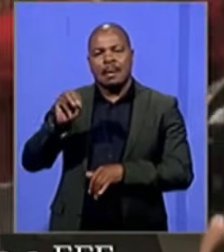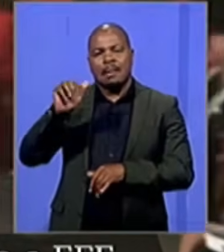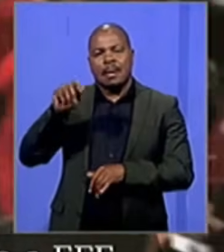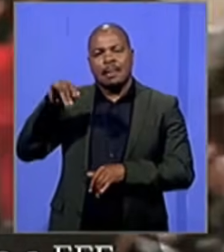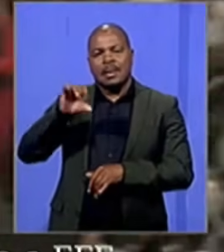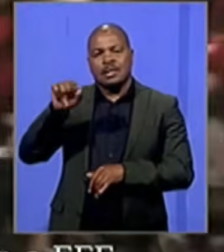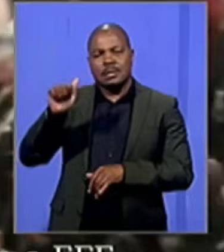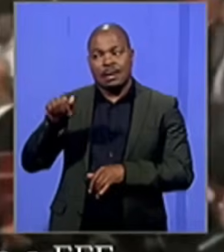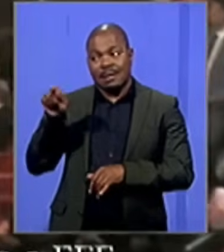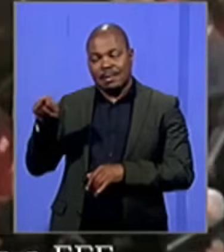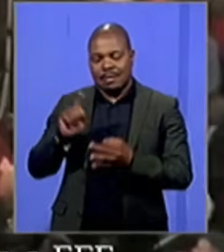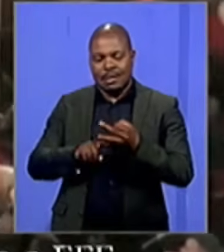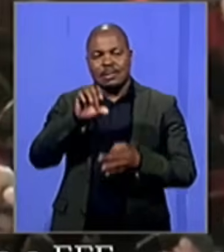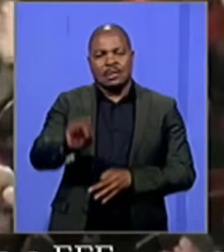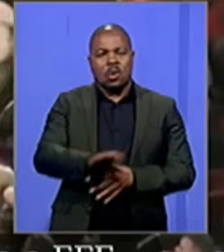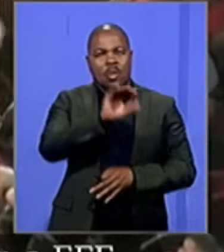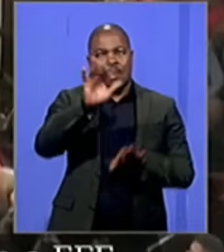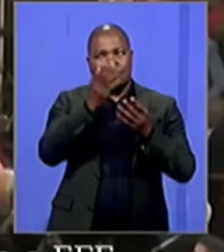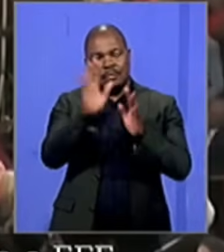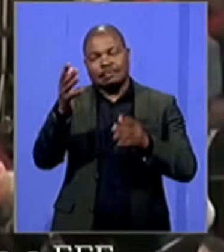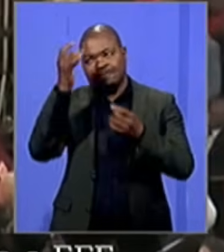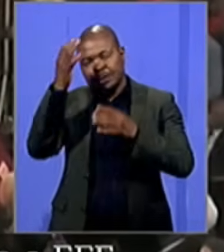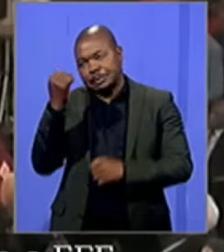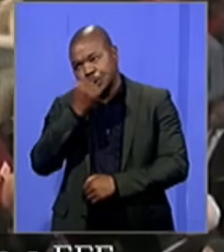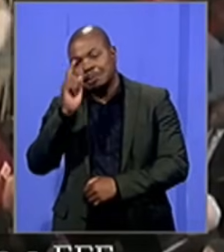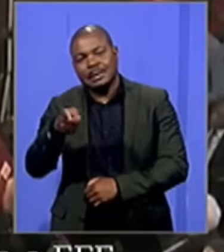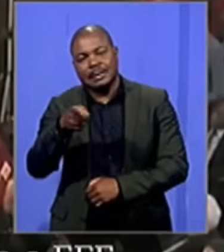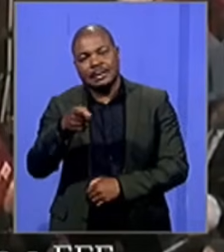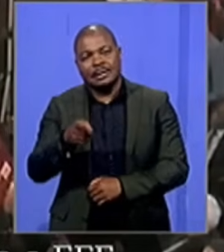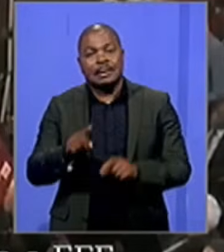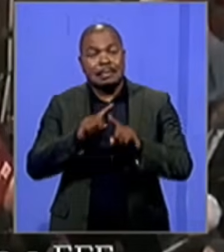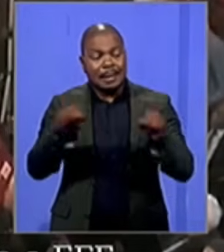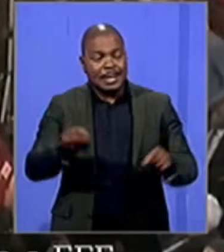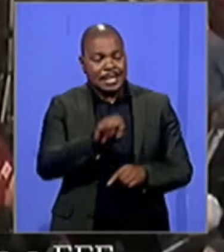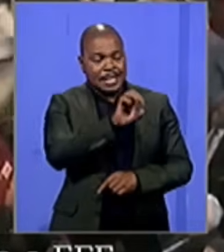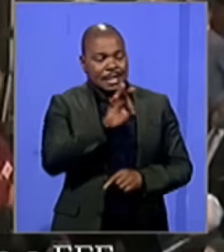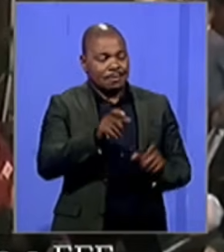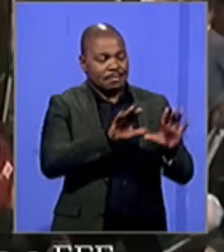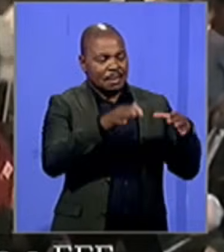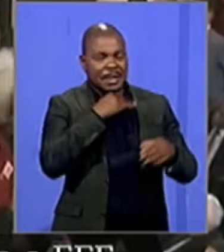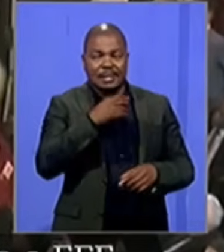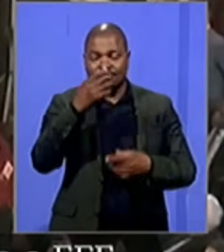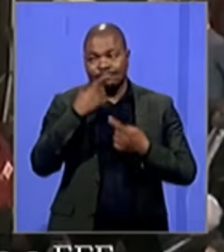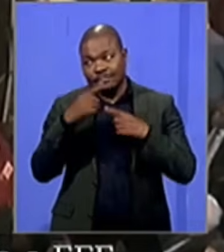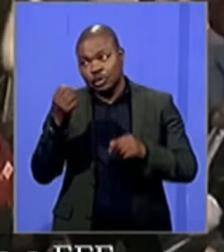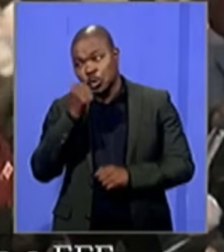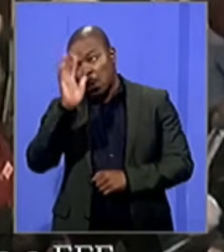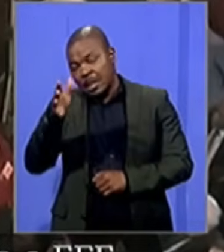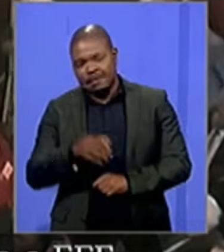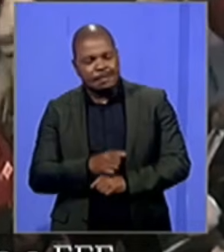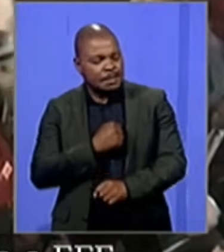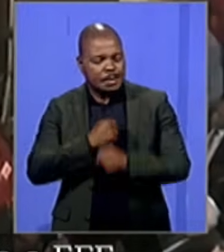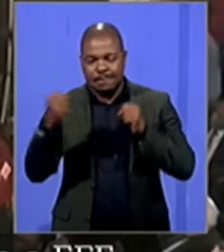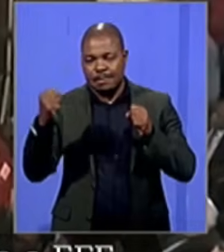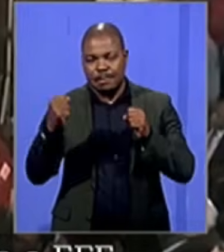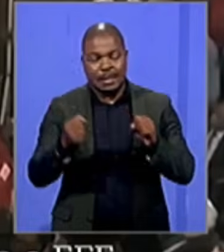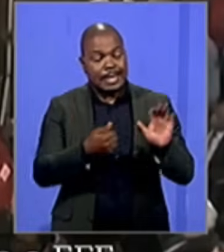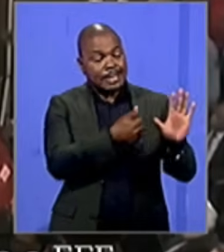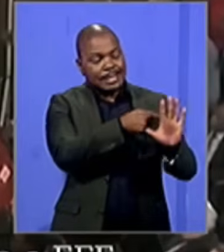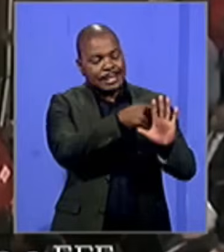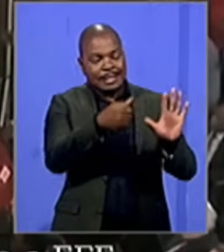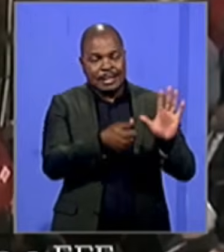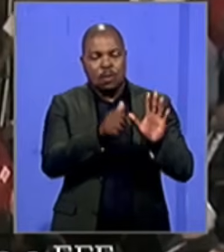go kgopela tshwarelo go maAforika Borwa ka kakaretšo. Le ge go le bjalo EFF e re ka se kgopele tshwarelo. Maloko a wa tshela a ya go fegwa